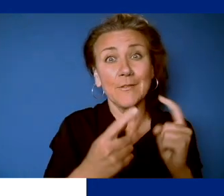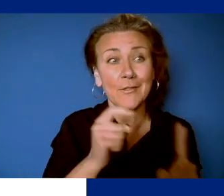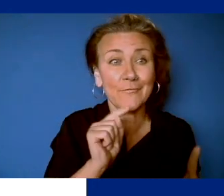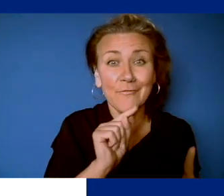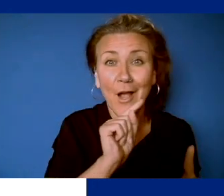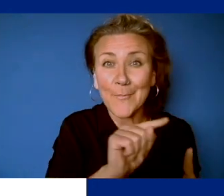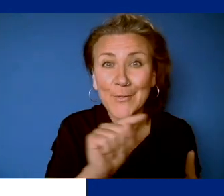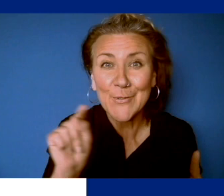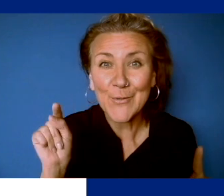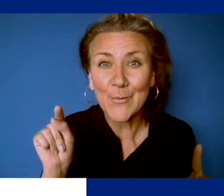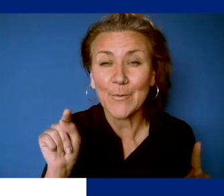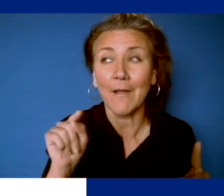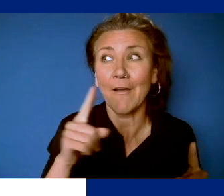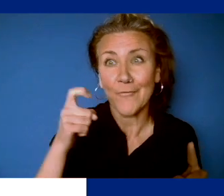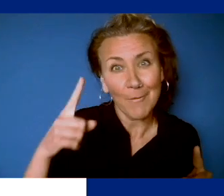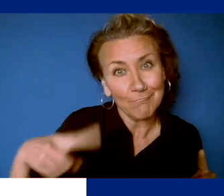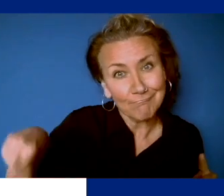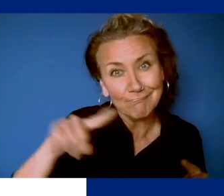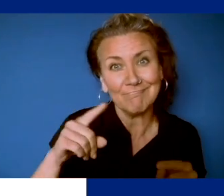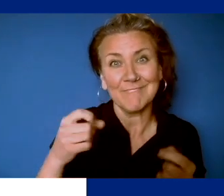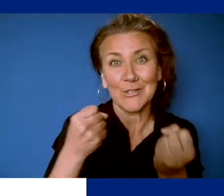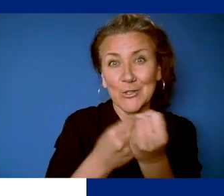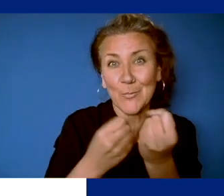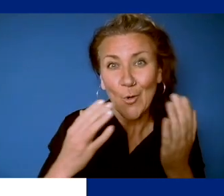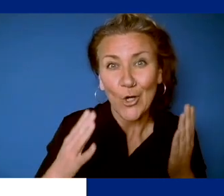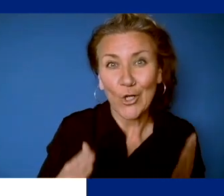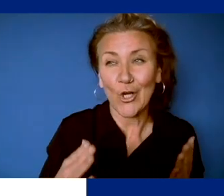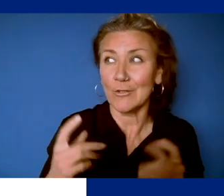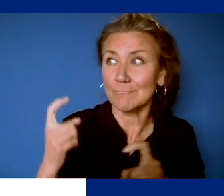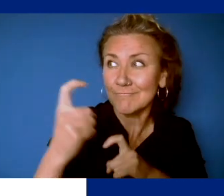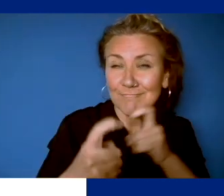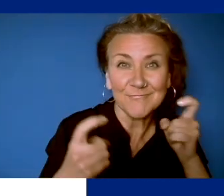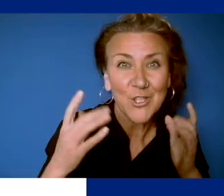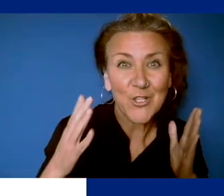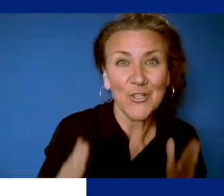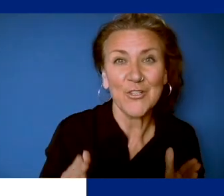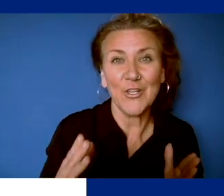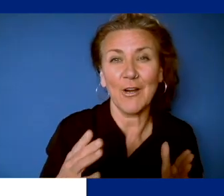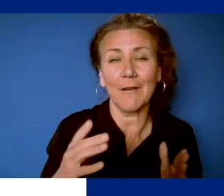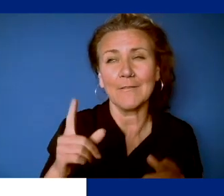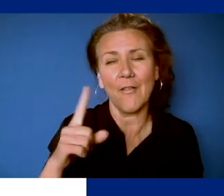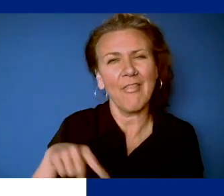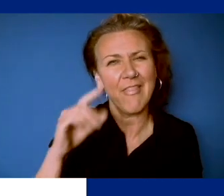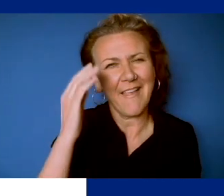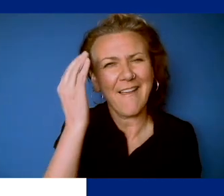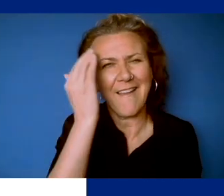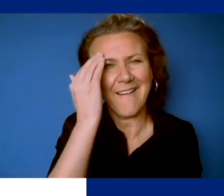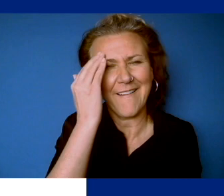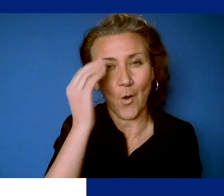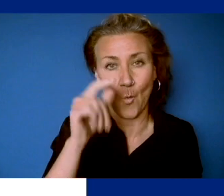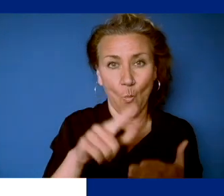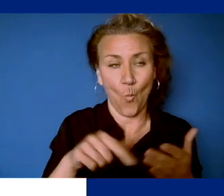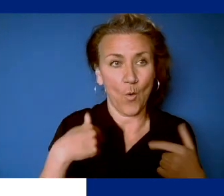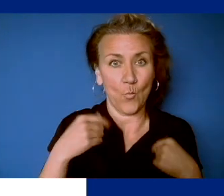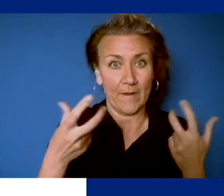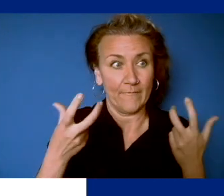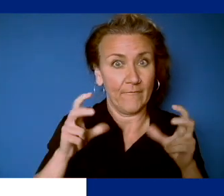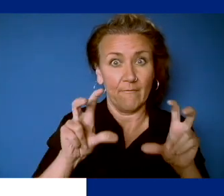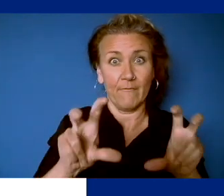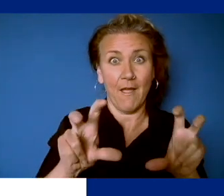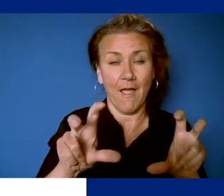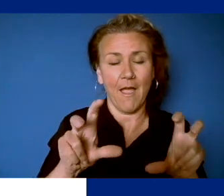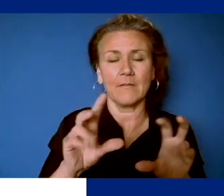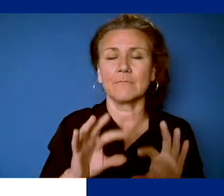foundation counts on you, counts on your supporters, counts on our sponsors. who know that what we